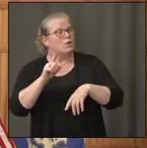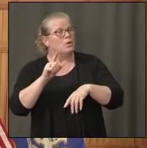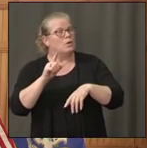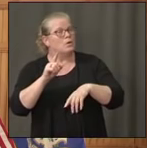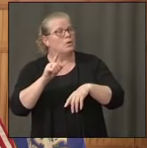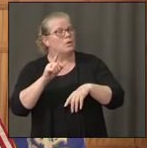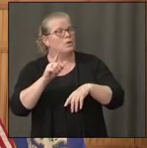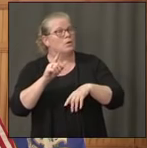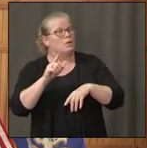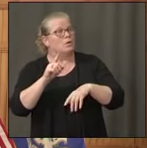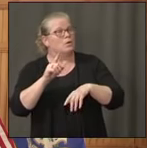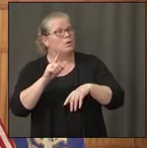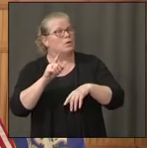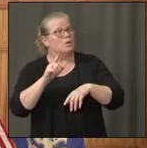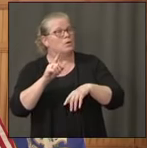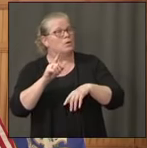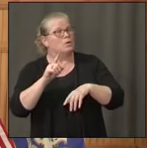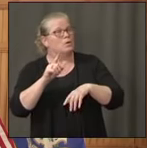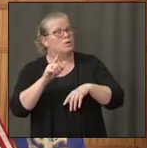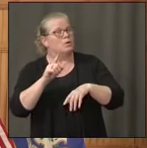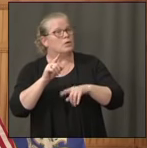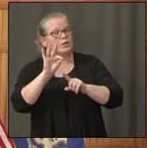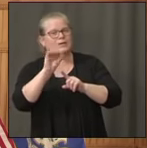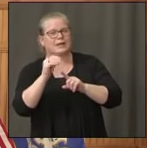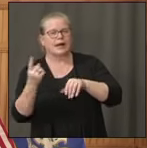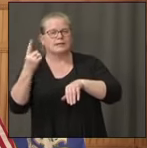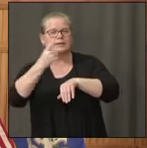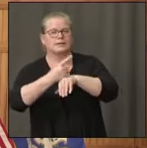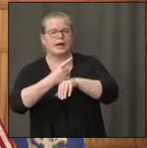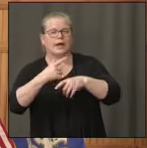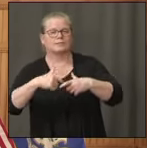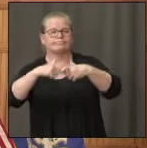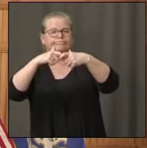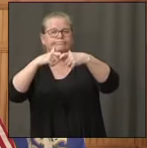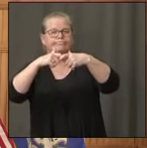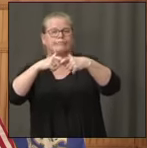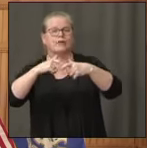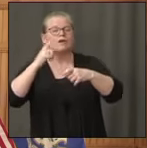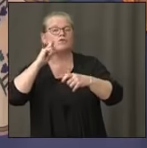have a response to that? 90 days, you know, isn't that long. What happens in 91 days?